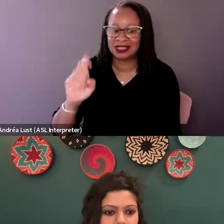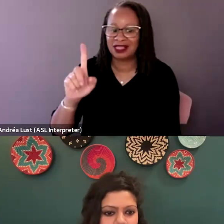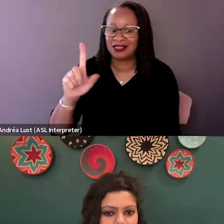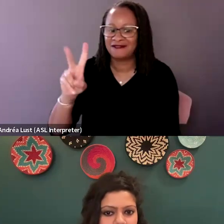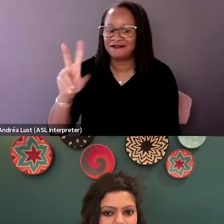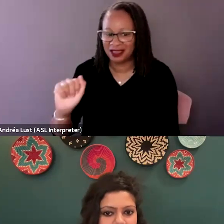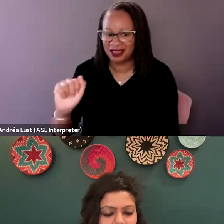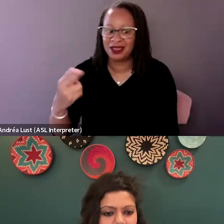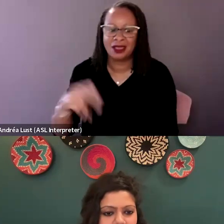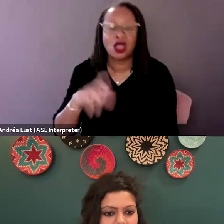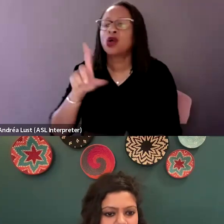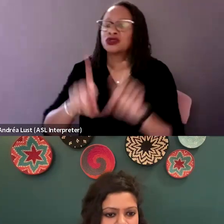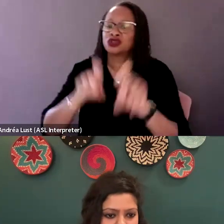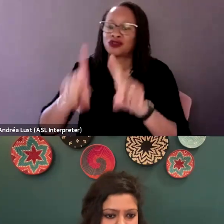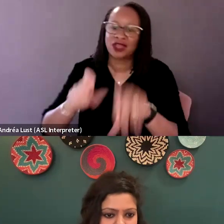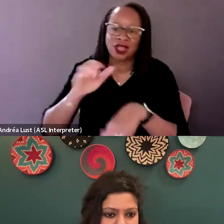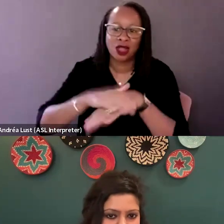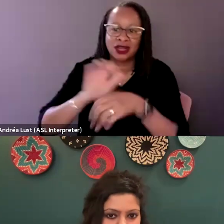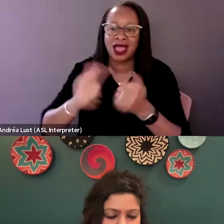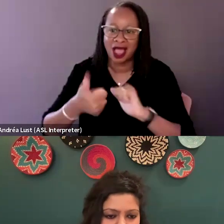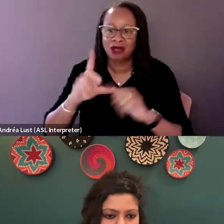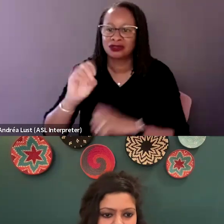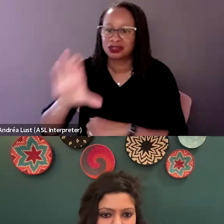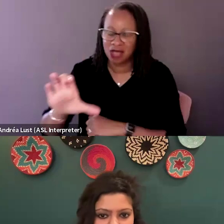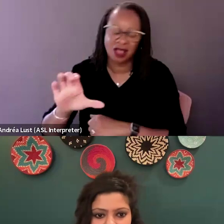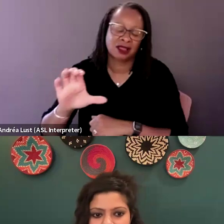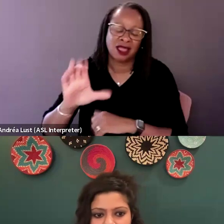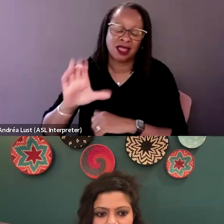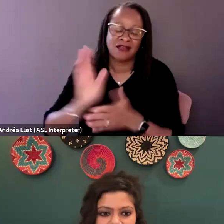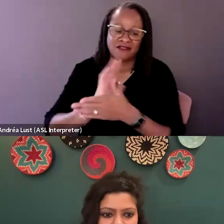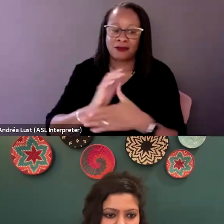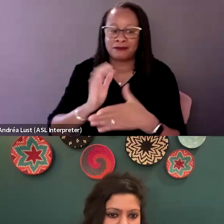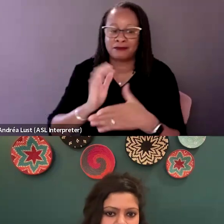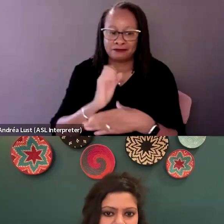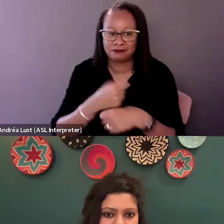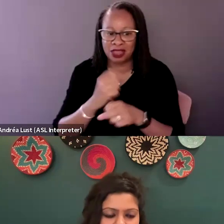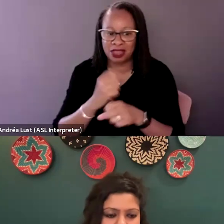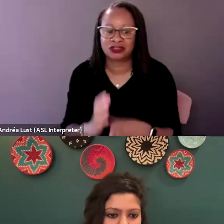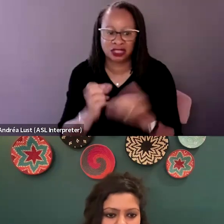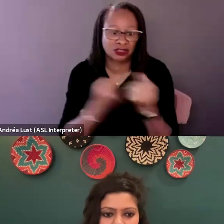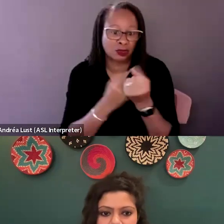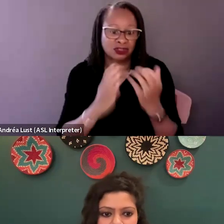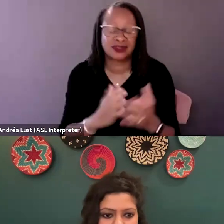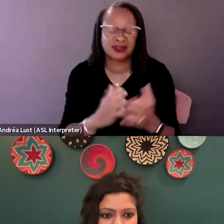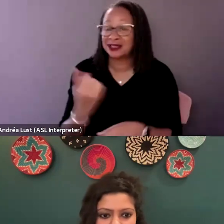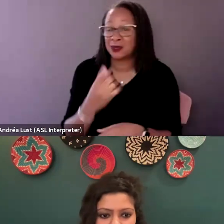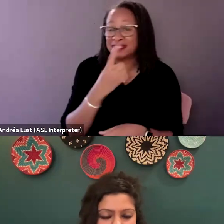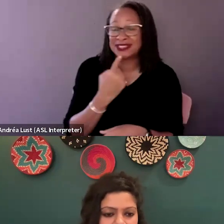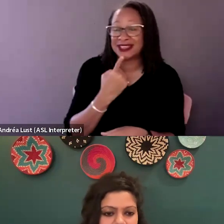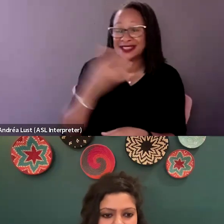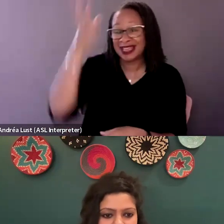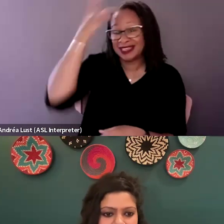borrows from an entire plethora of what exists out there, and sort of, I mean, I think what Indian